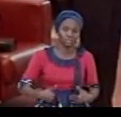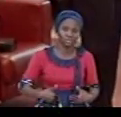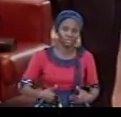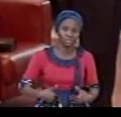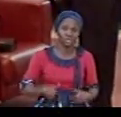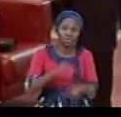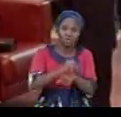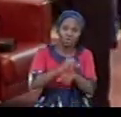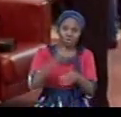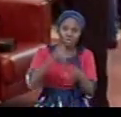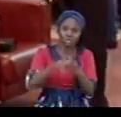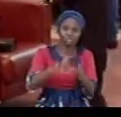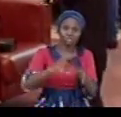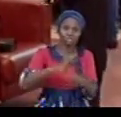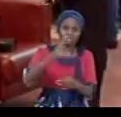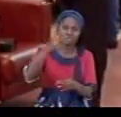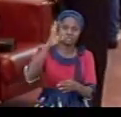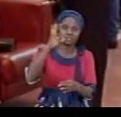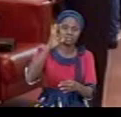work in your spirit,